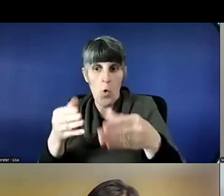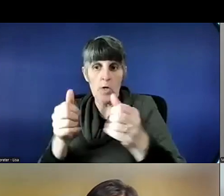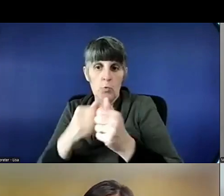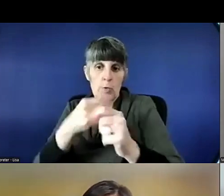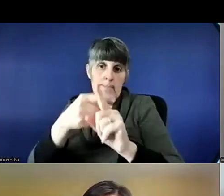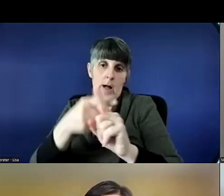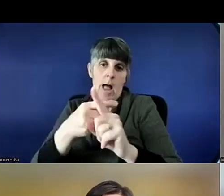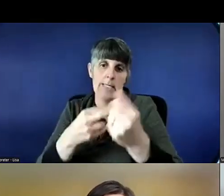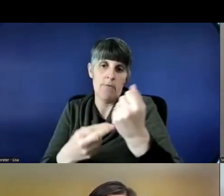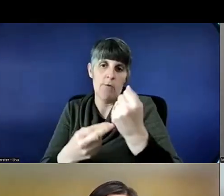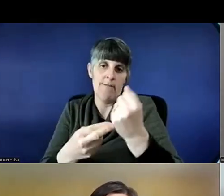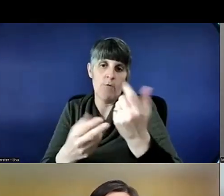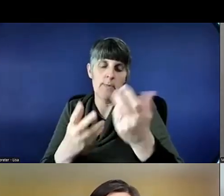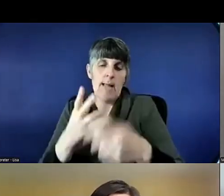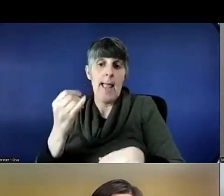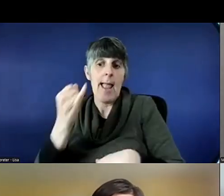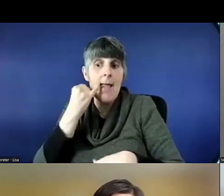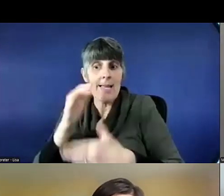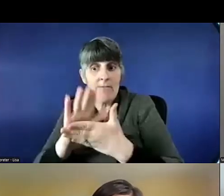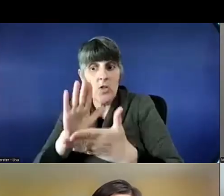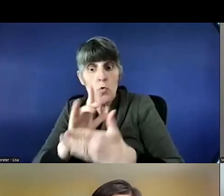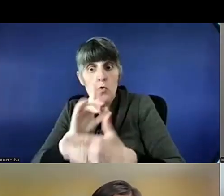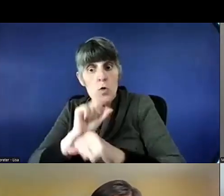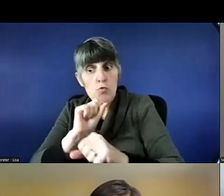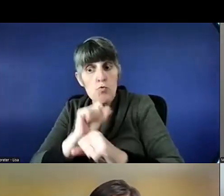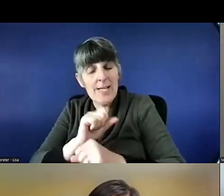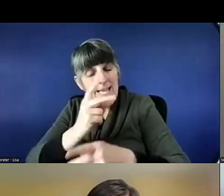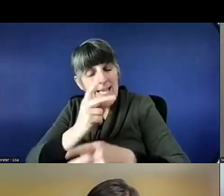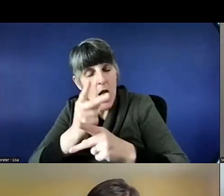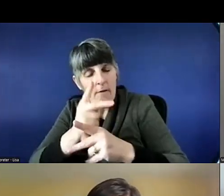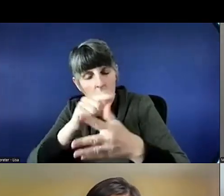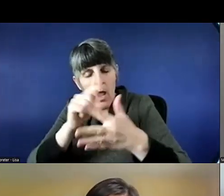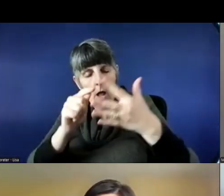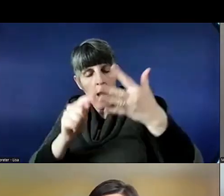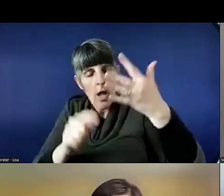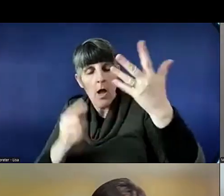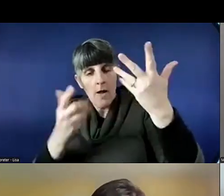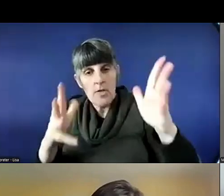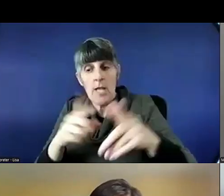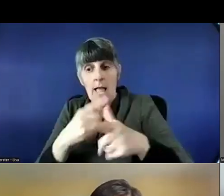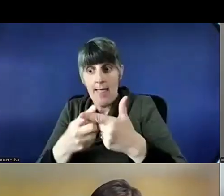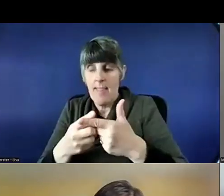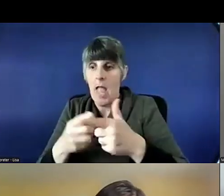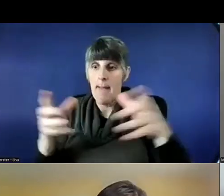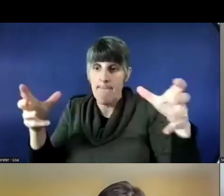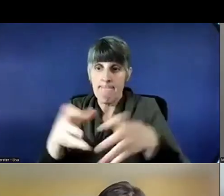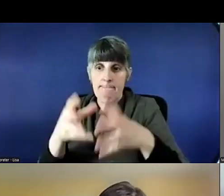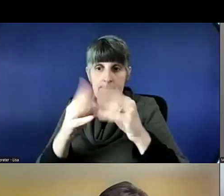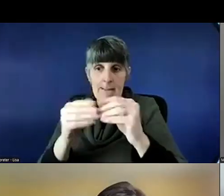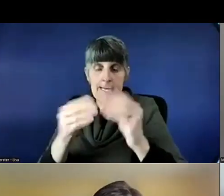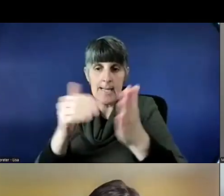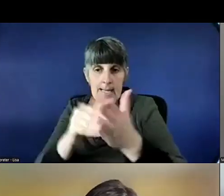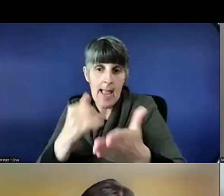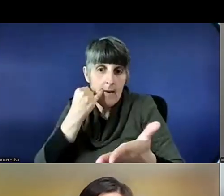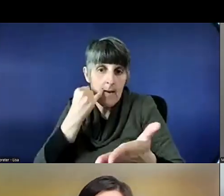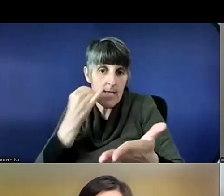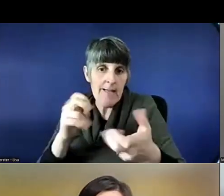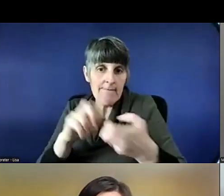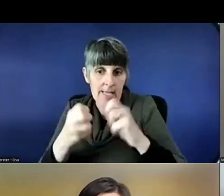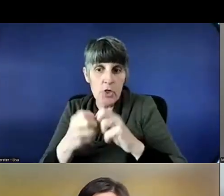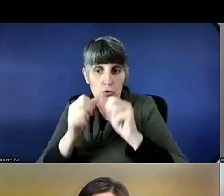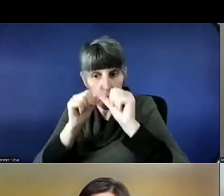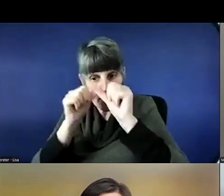positive reinforcement. And if the school is really carefully doing all of those things and then reconvening if the issues